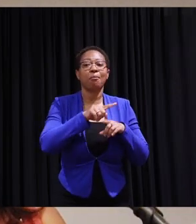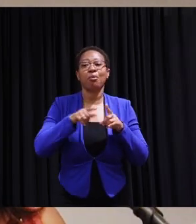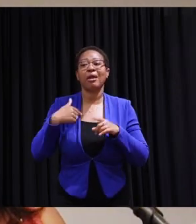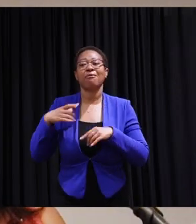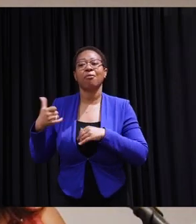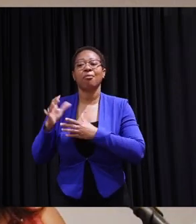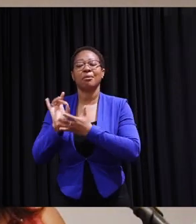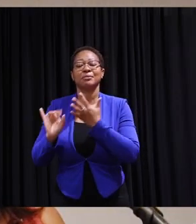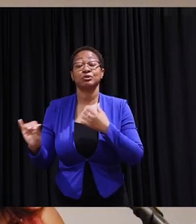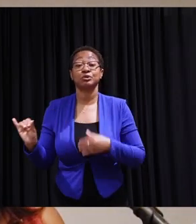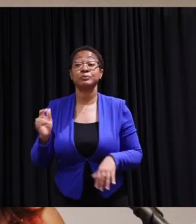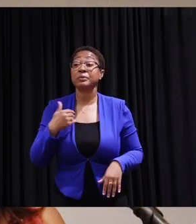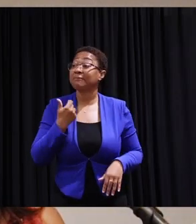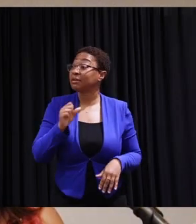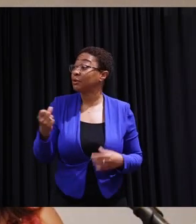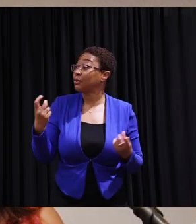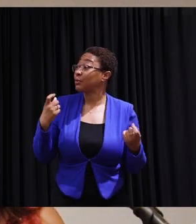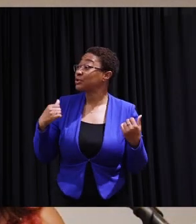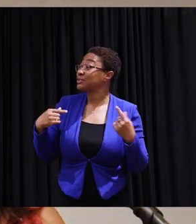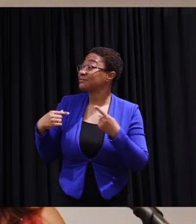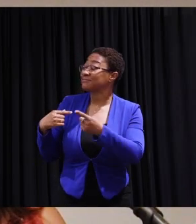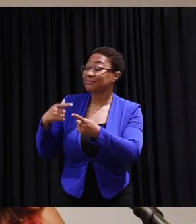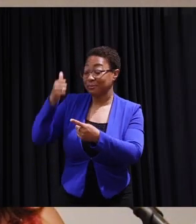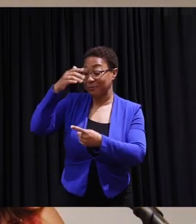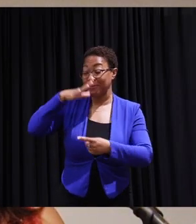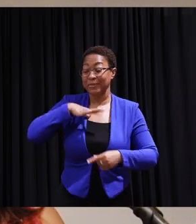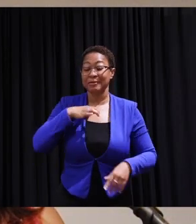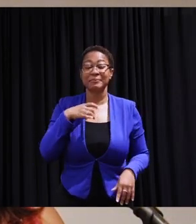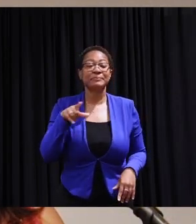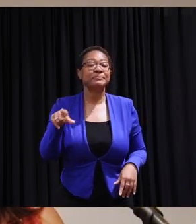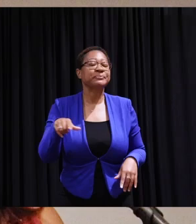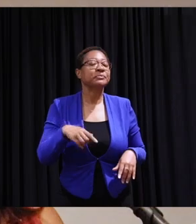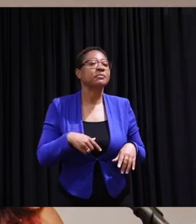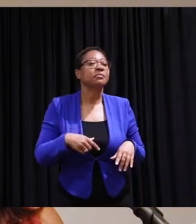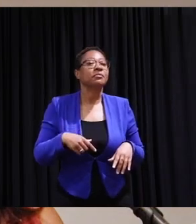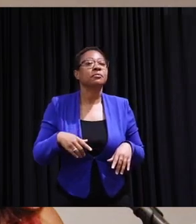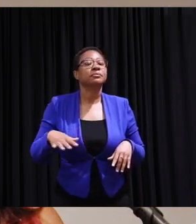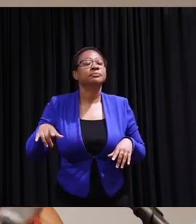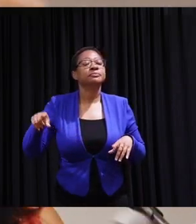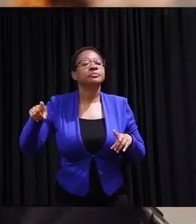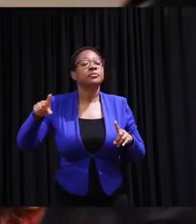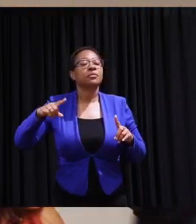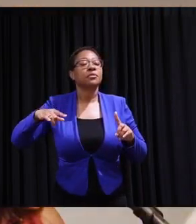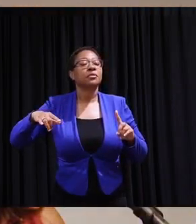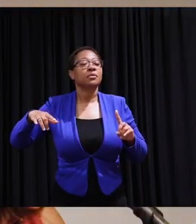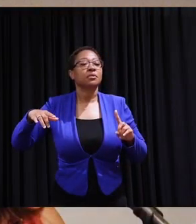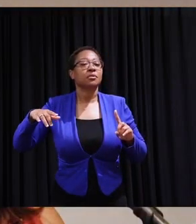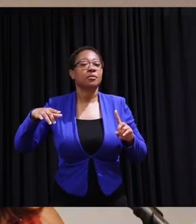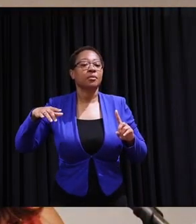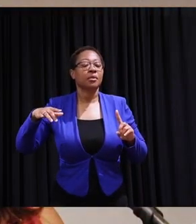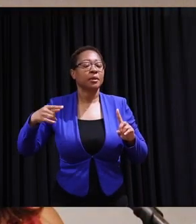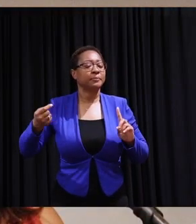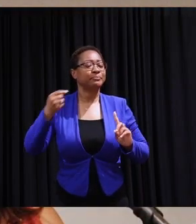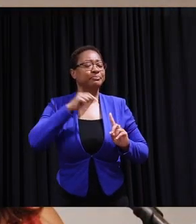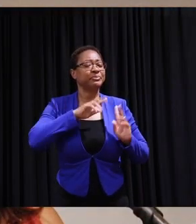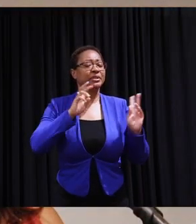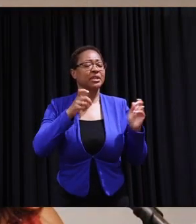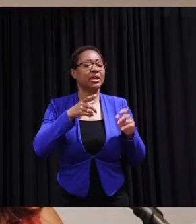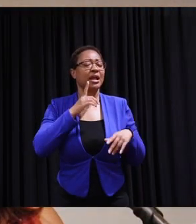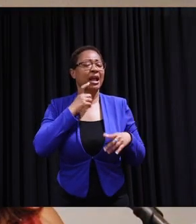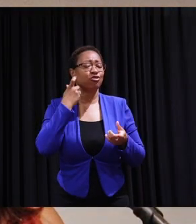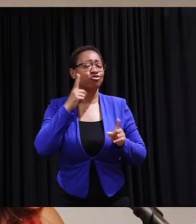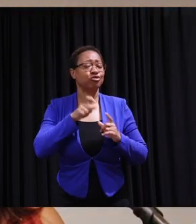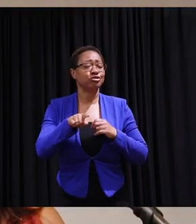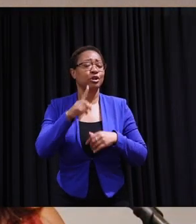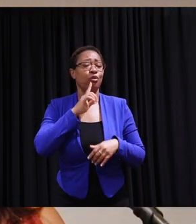Are there any other questions? Yes. So going back to an earlier topic, and I completely agree with what you said, that old